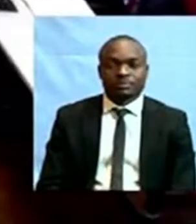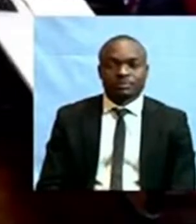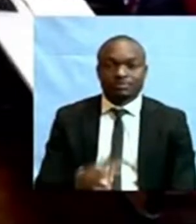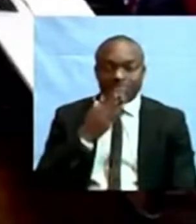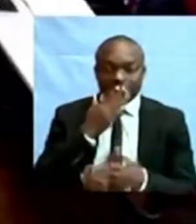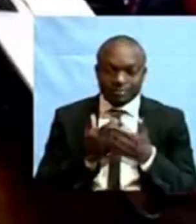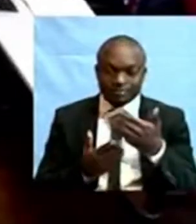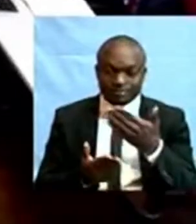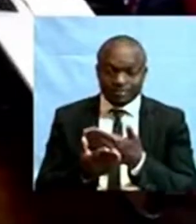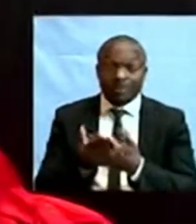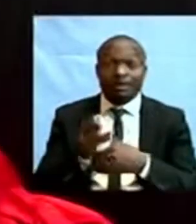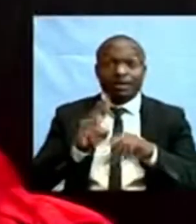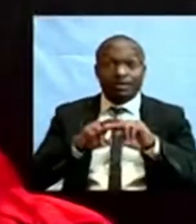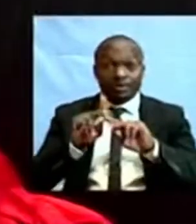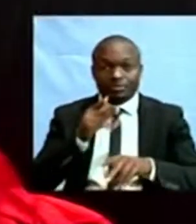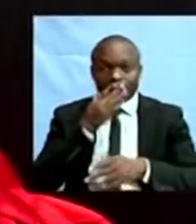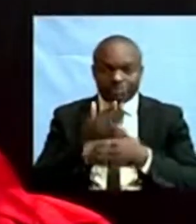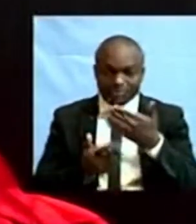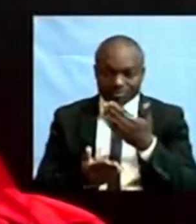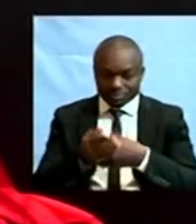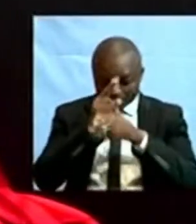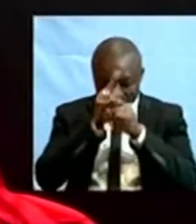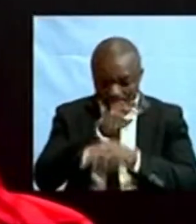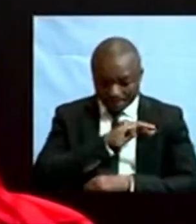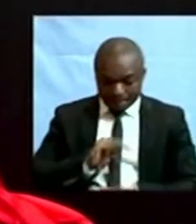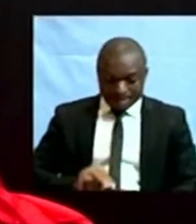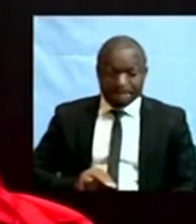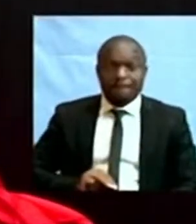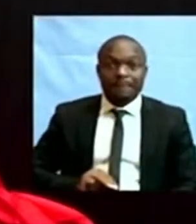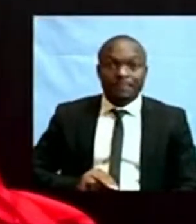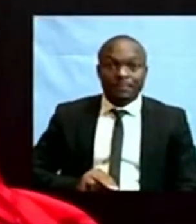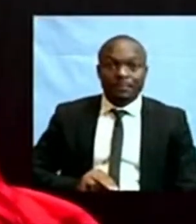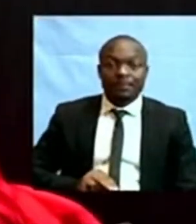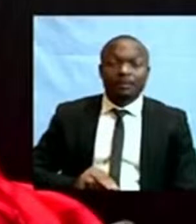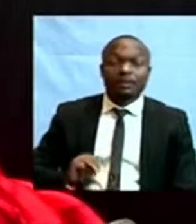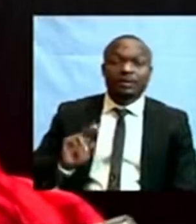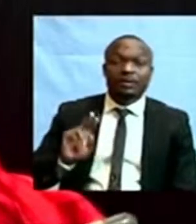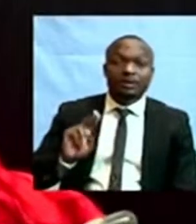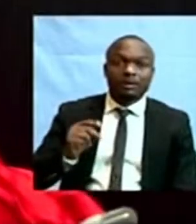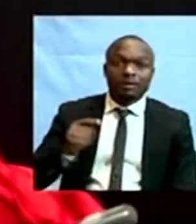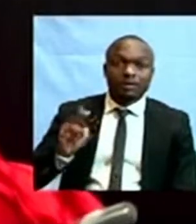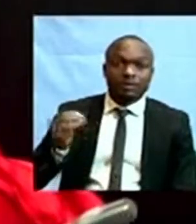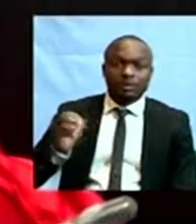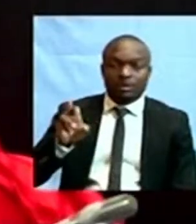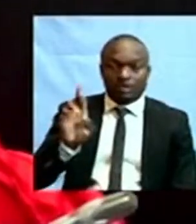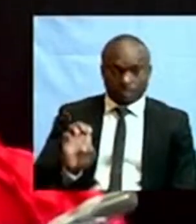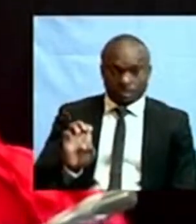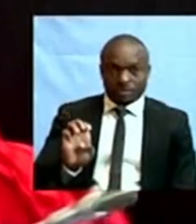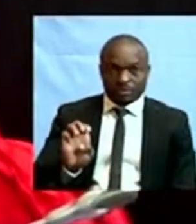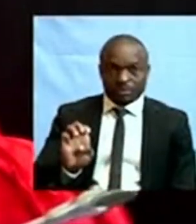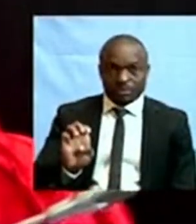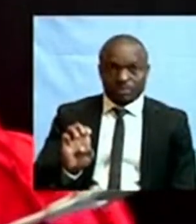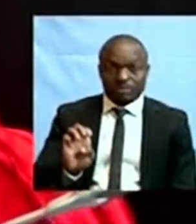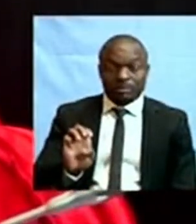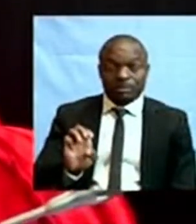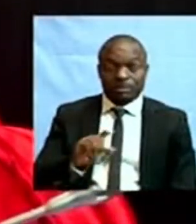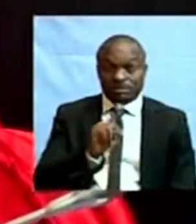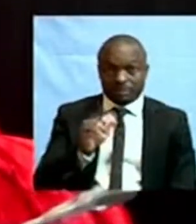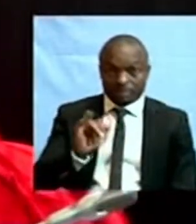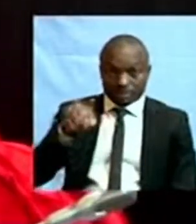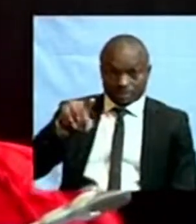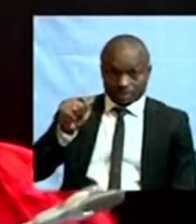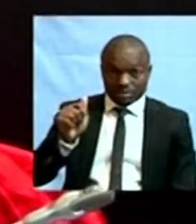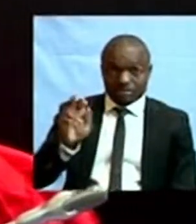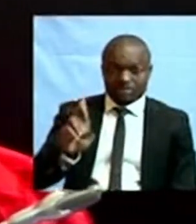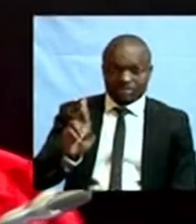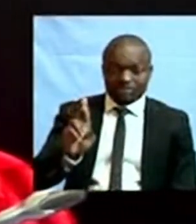Good morning, Honorable Chair. Good morning, Honorable Members. My name is Zambwe Shingwele. I'm the Associate Researcher in the Transport and Infrastructure Development